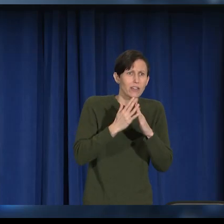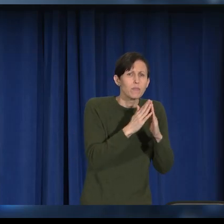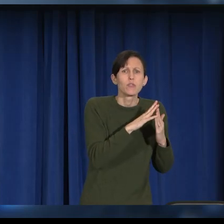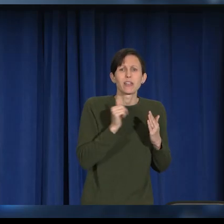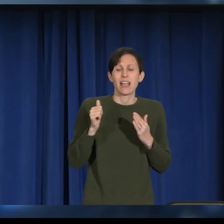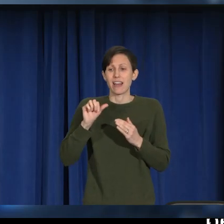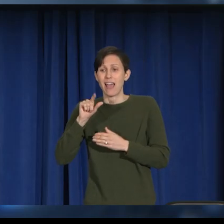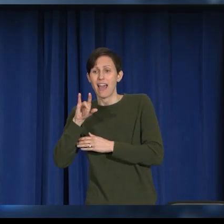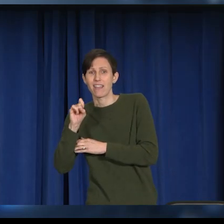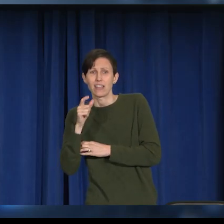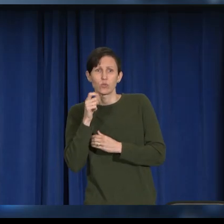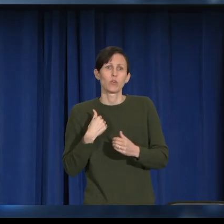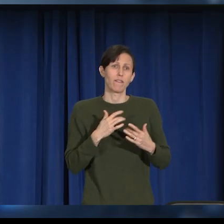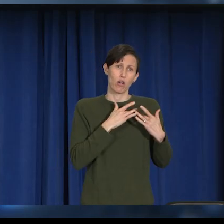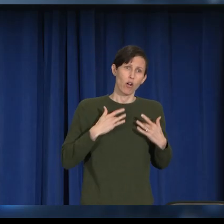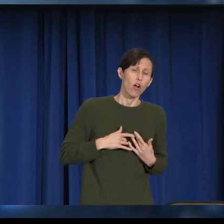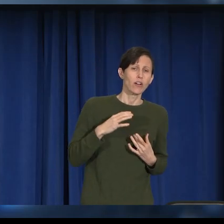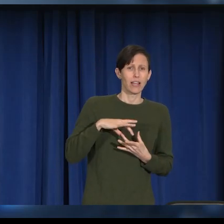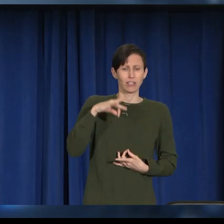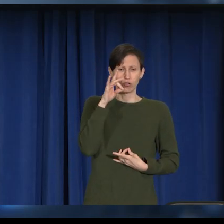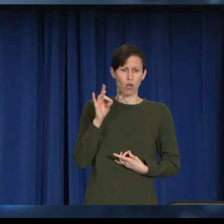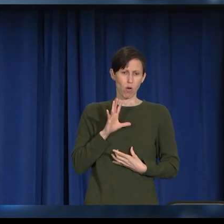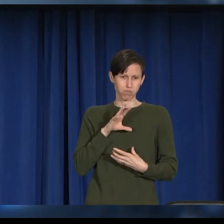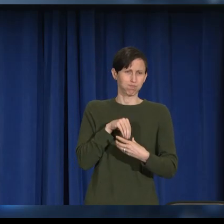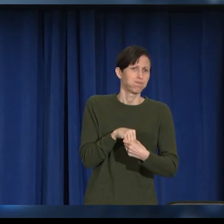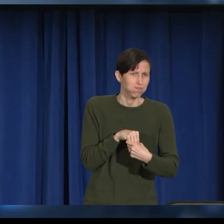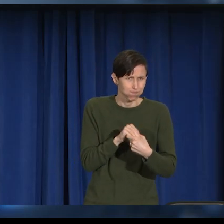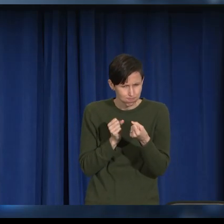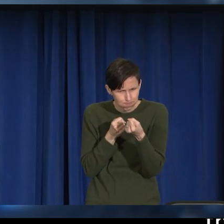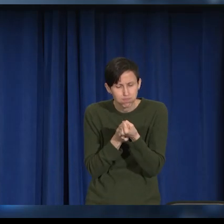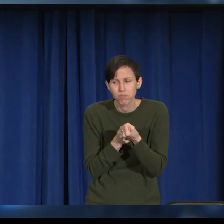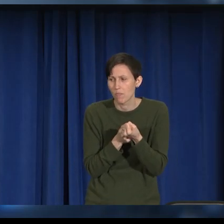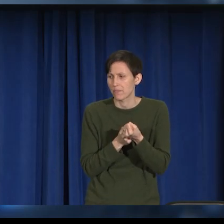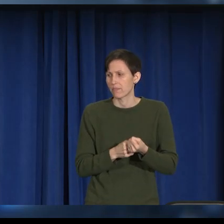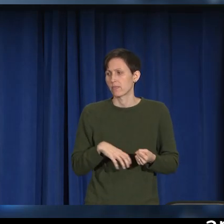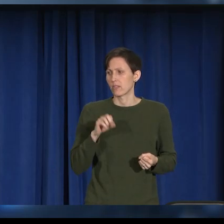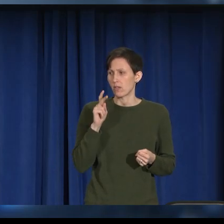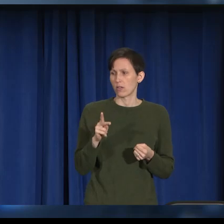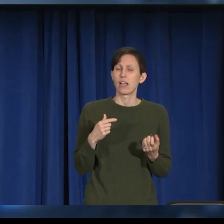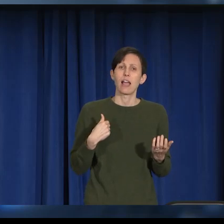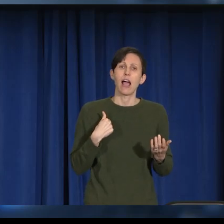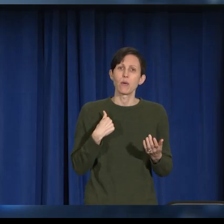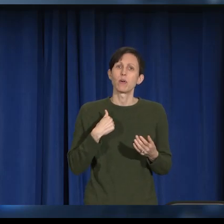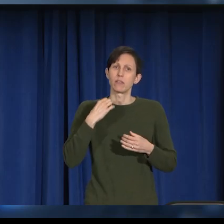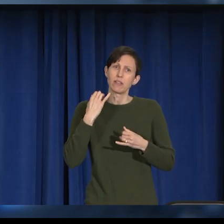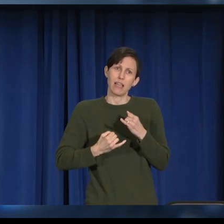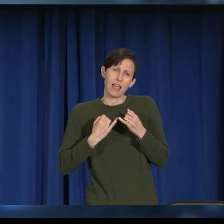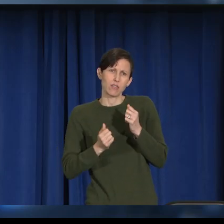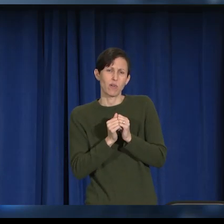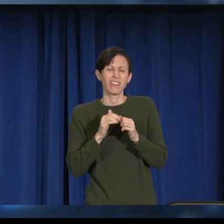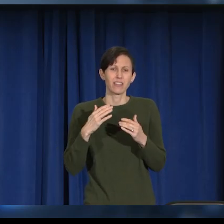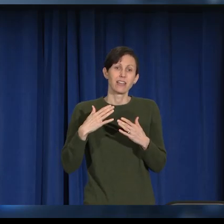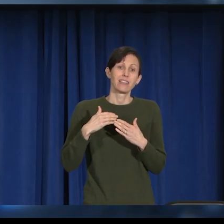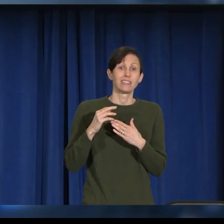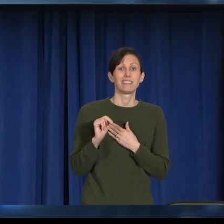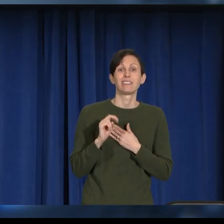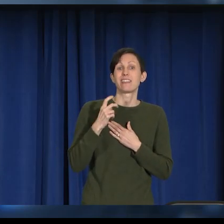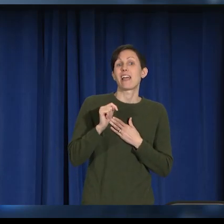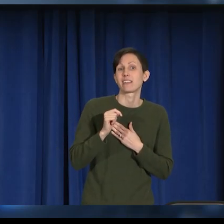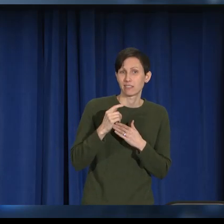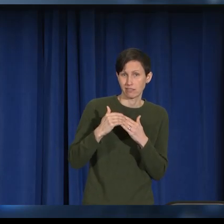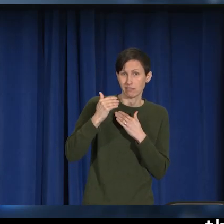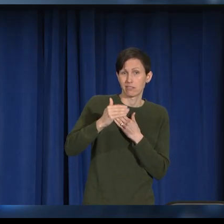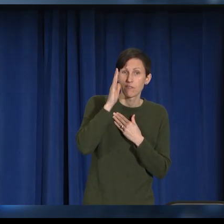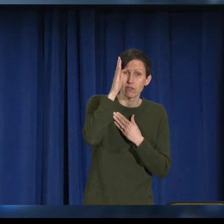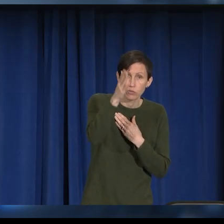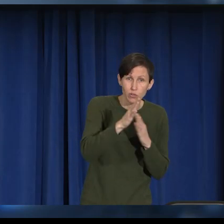soul in this mission. So I'll talk a little bit what I see as the next steps, and then I'm not sure, we may have time for